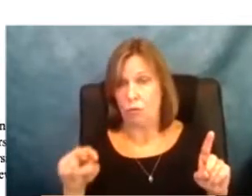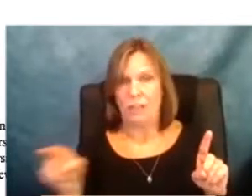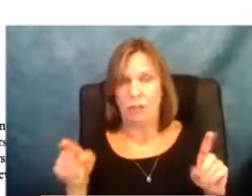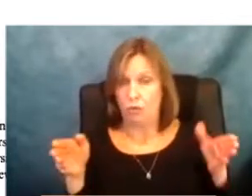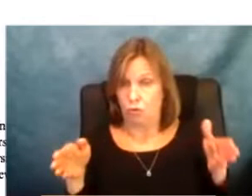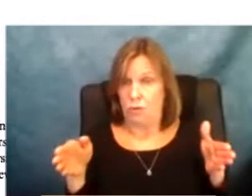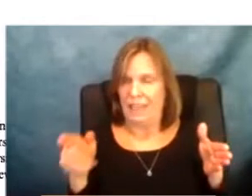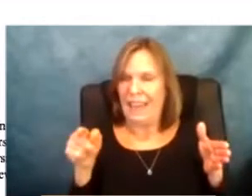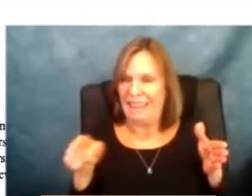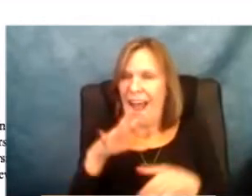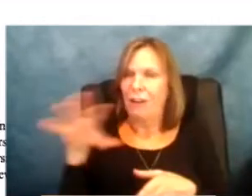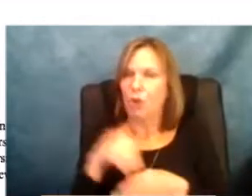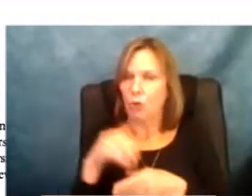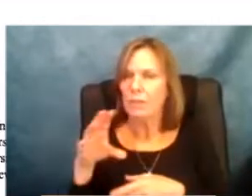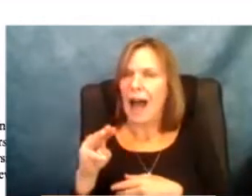Omicron